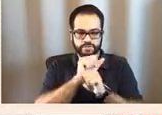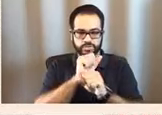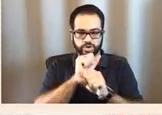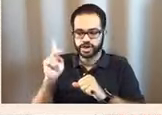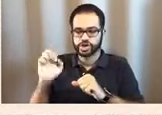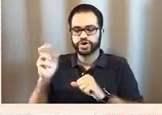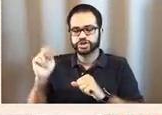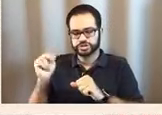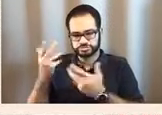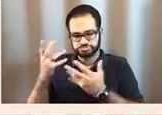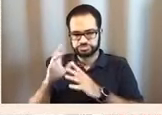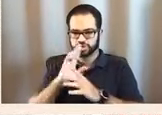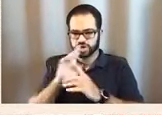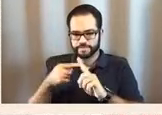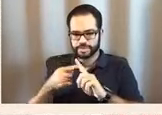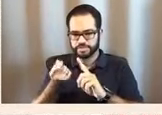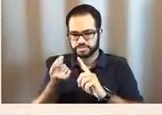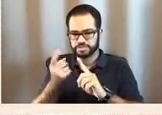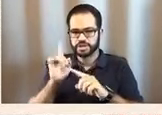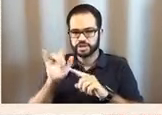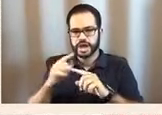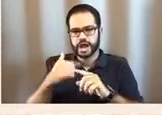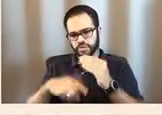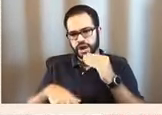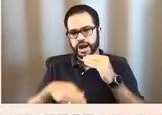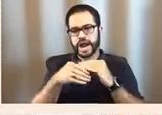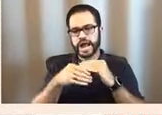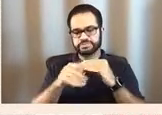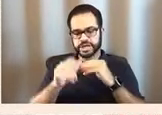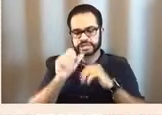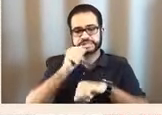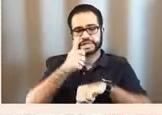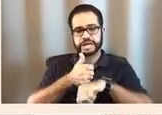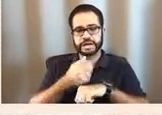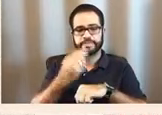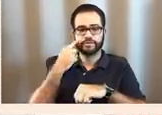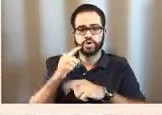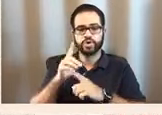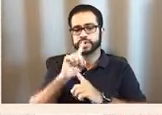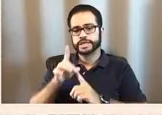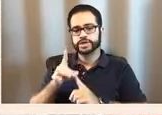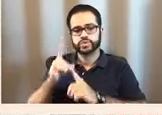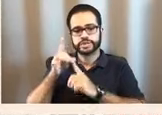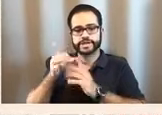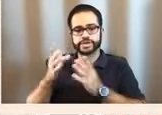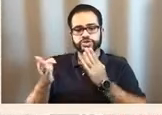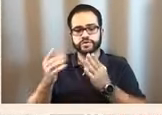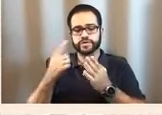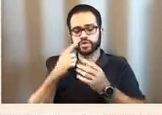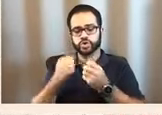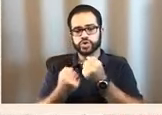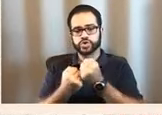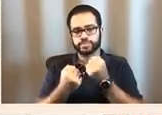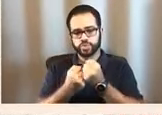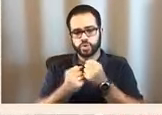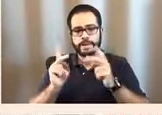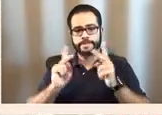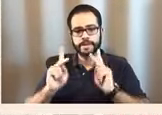that. So I'm just going to add, it is designed as a unique service that supports individuals with the most